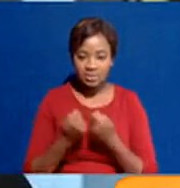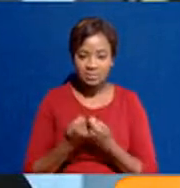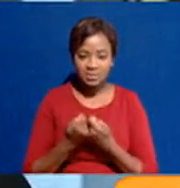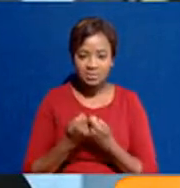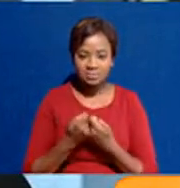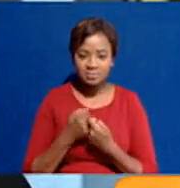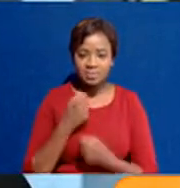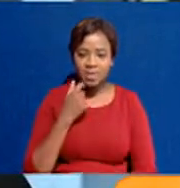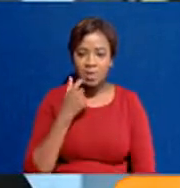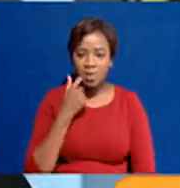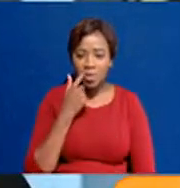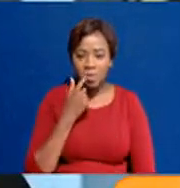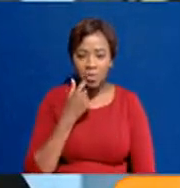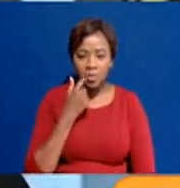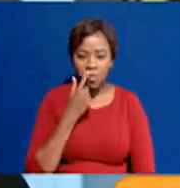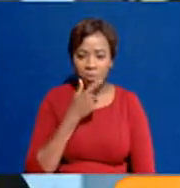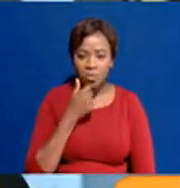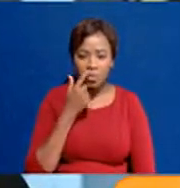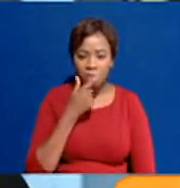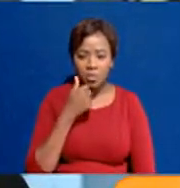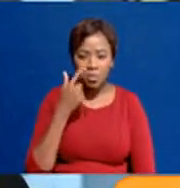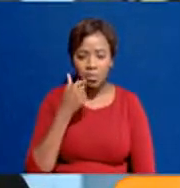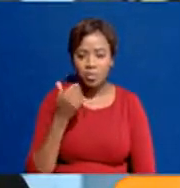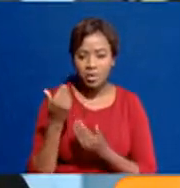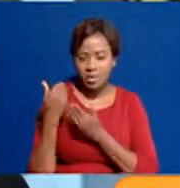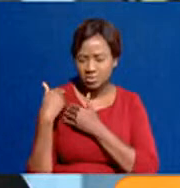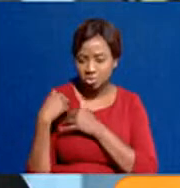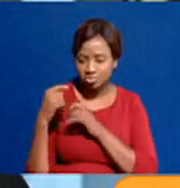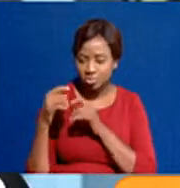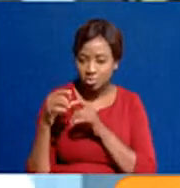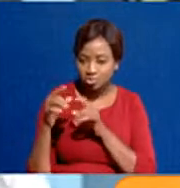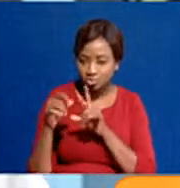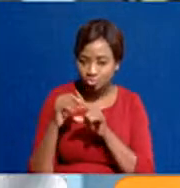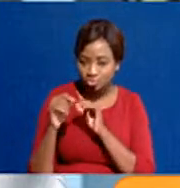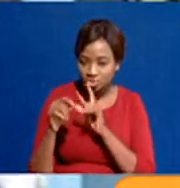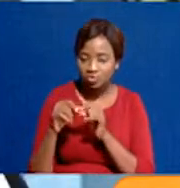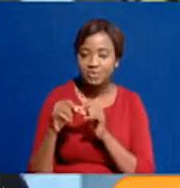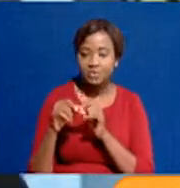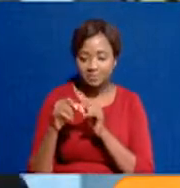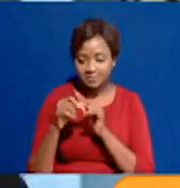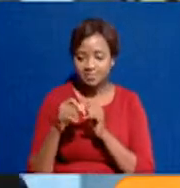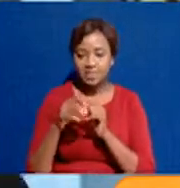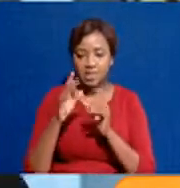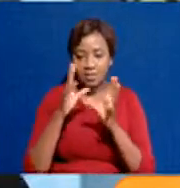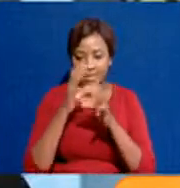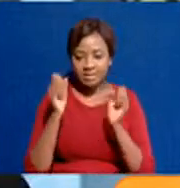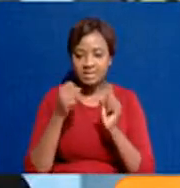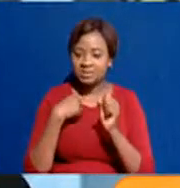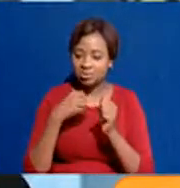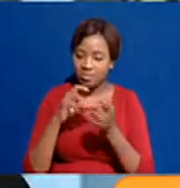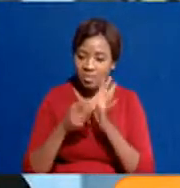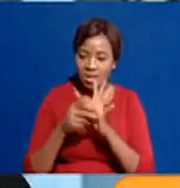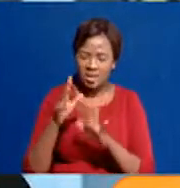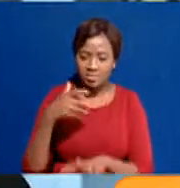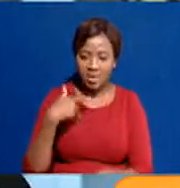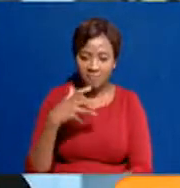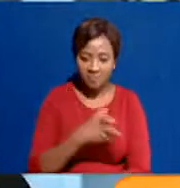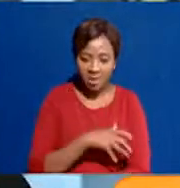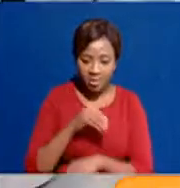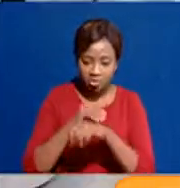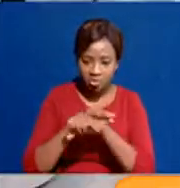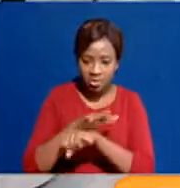how you get to select all the 7 is to influence the selection of all those who that will be selecting. Yeah. Into the panel. Yeah,